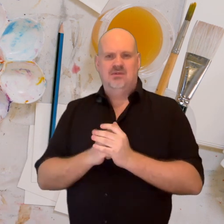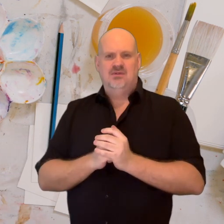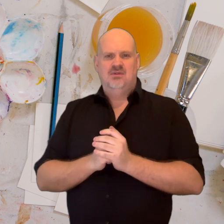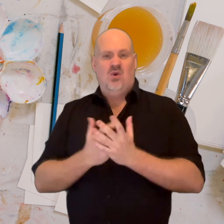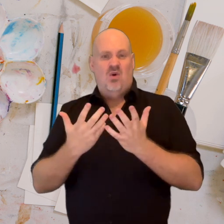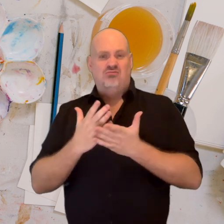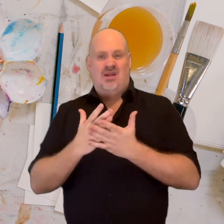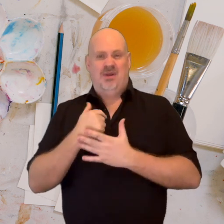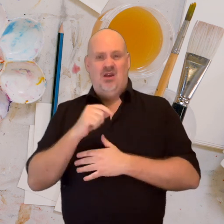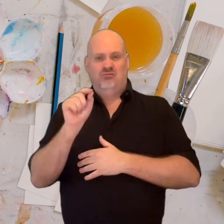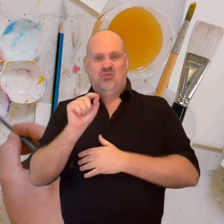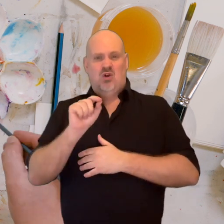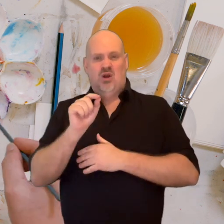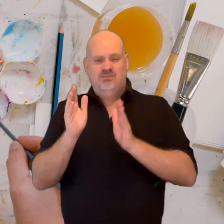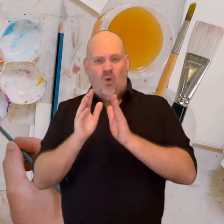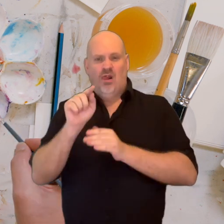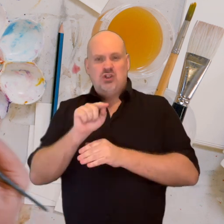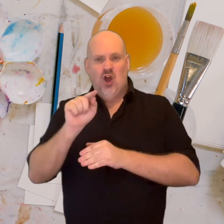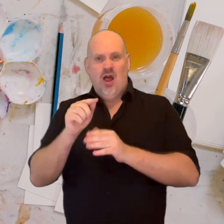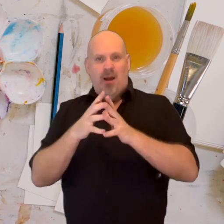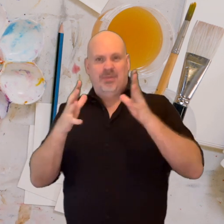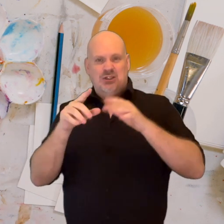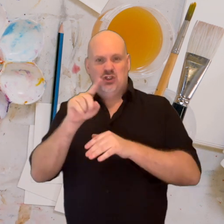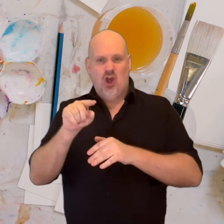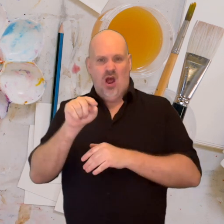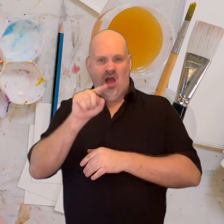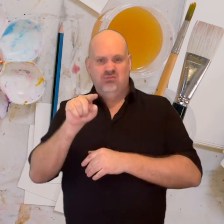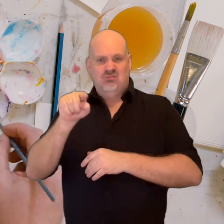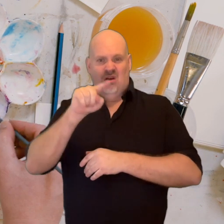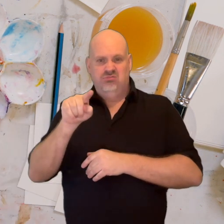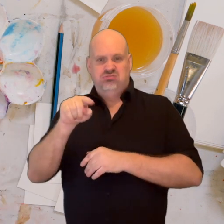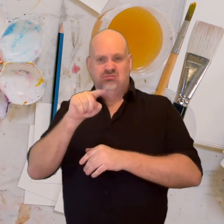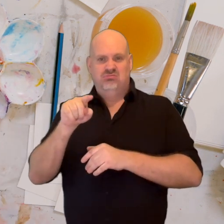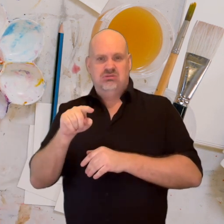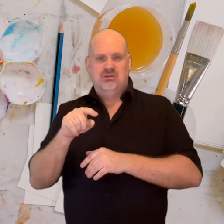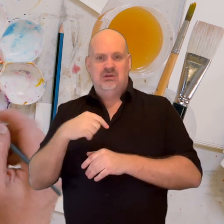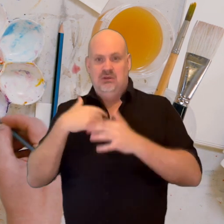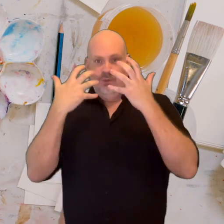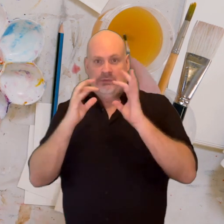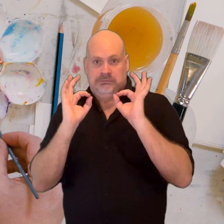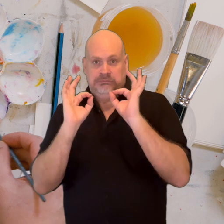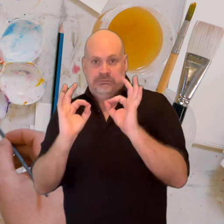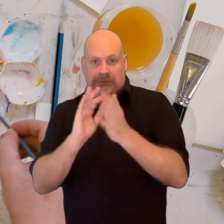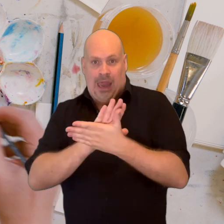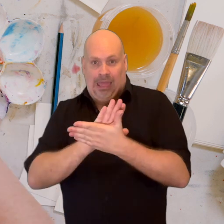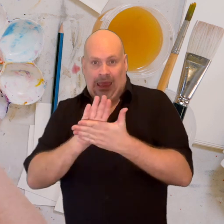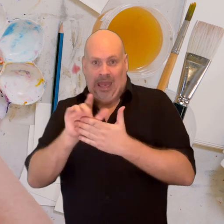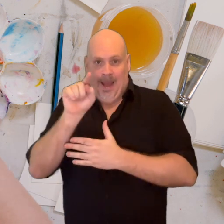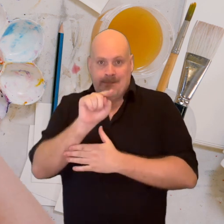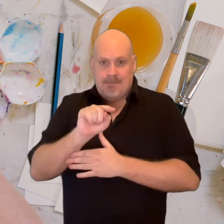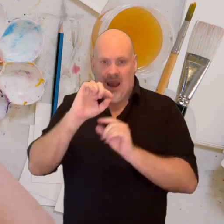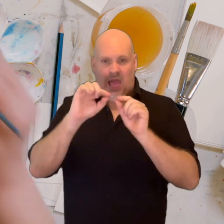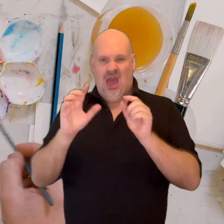really just drawing small circles to big circles, and I'm not worried about how clean the line